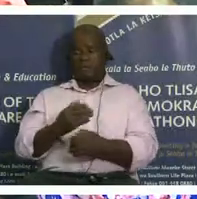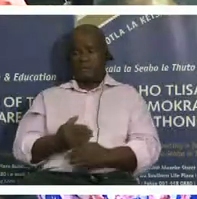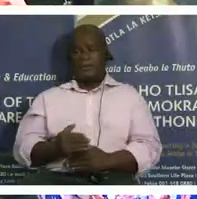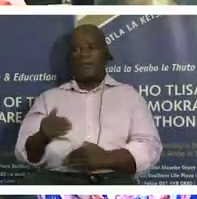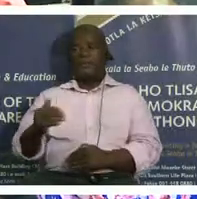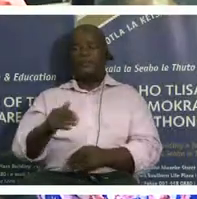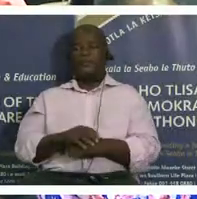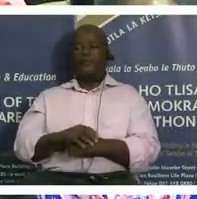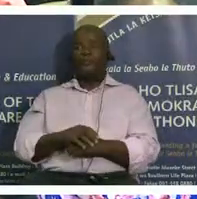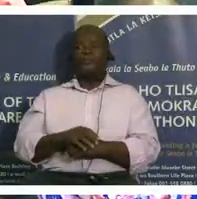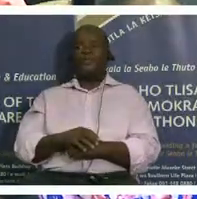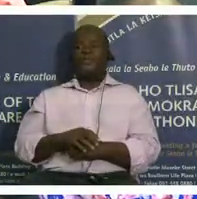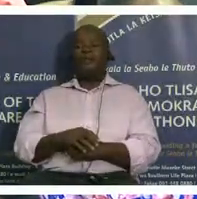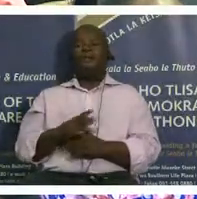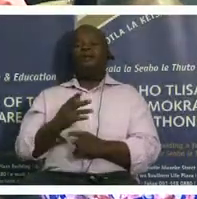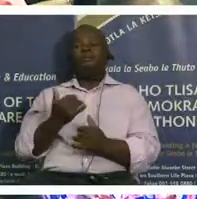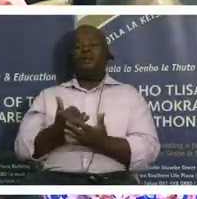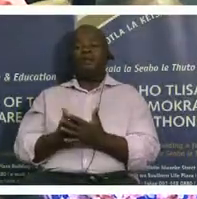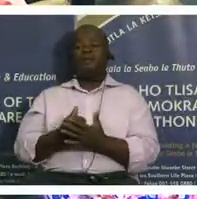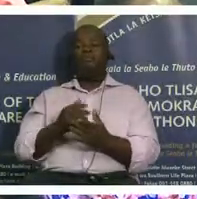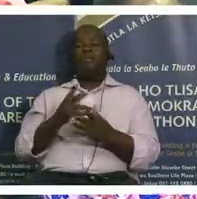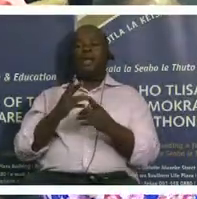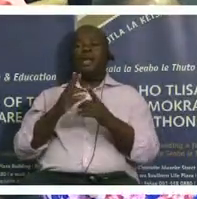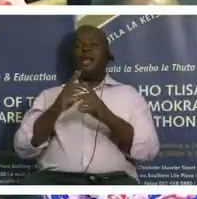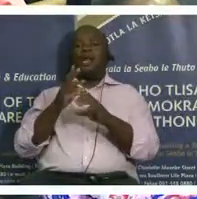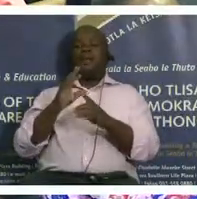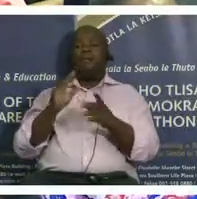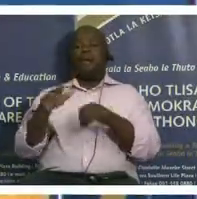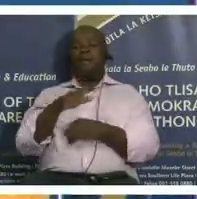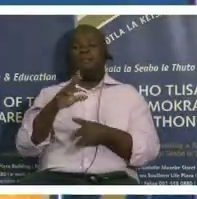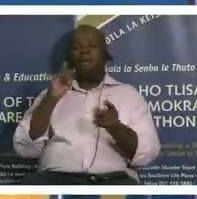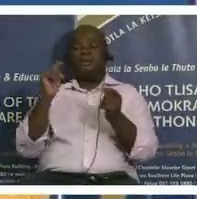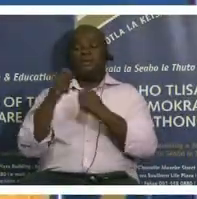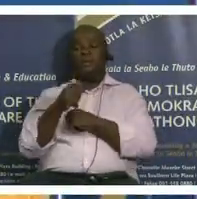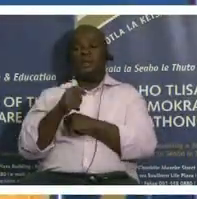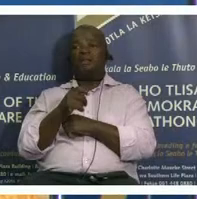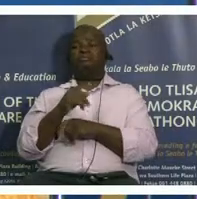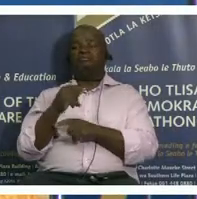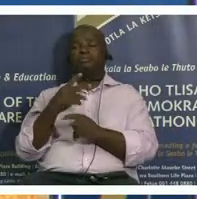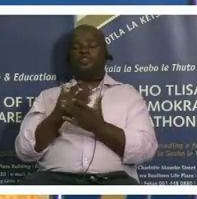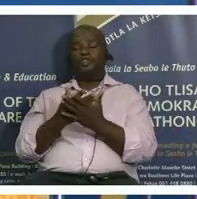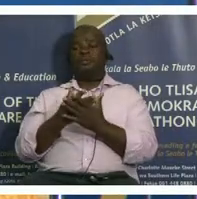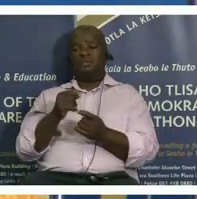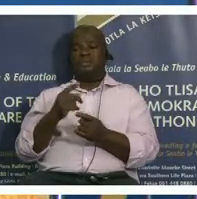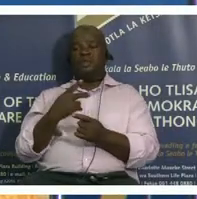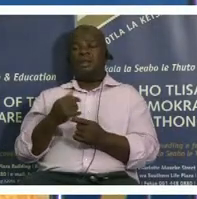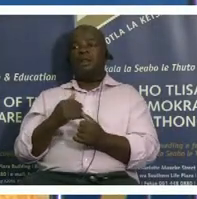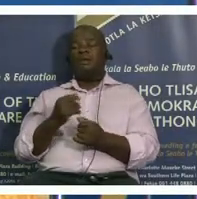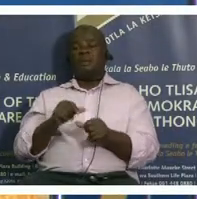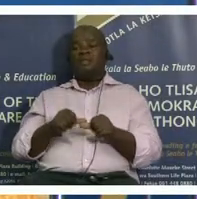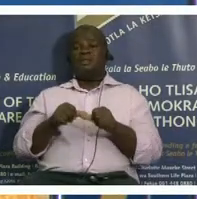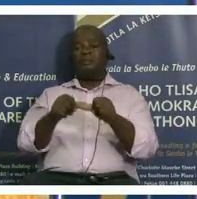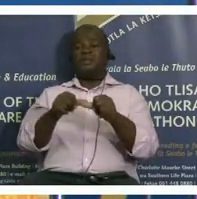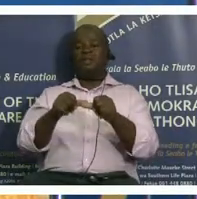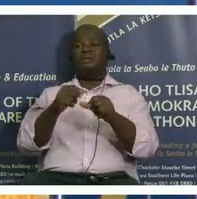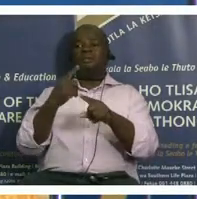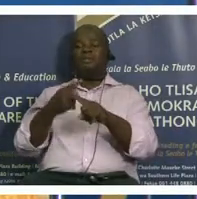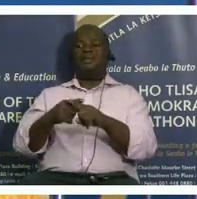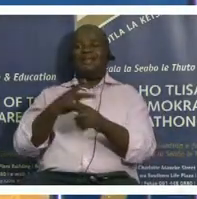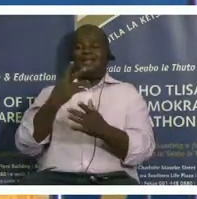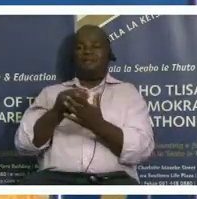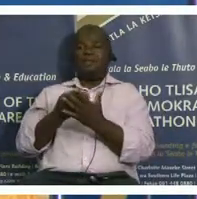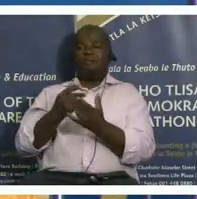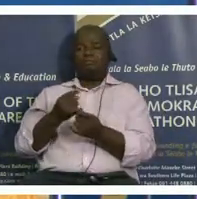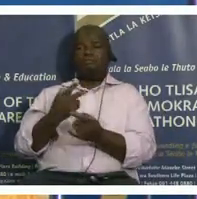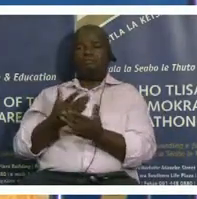The ravages of climate change leave no doubt that sustainability, conservation, and efficiency